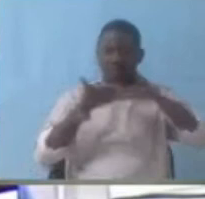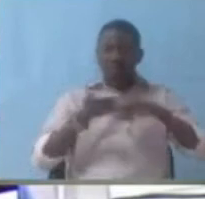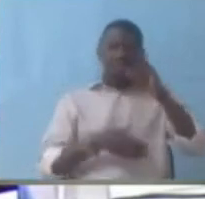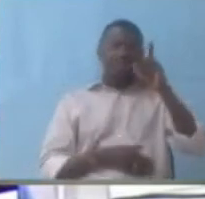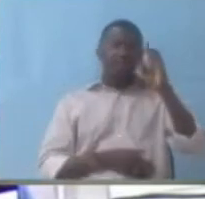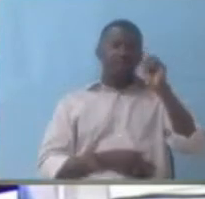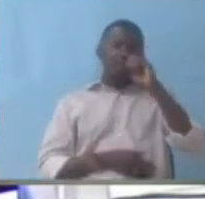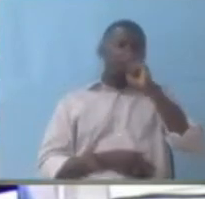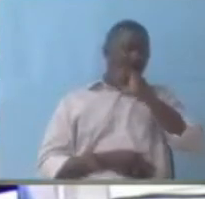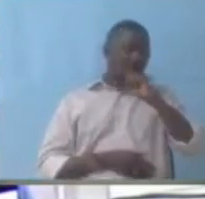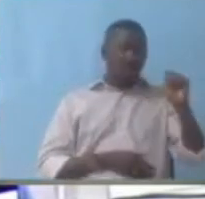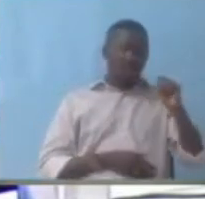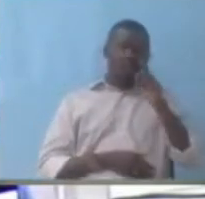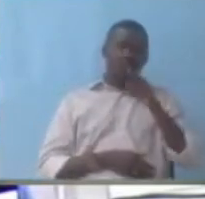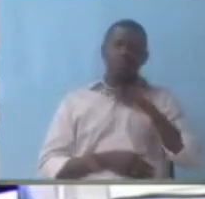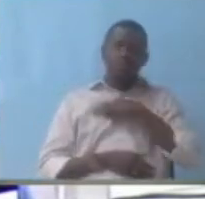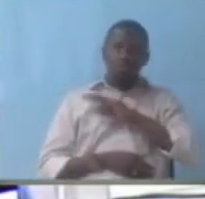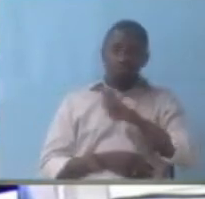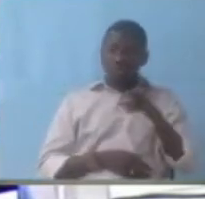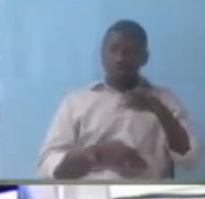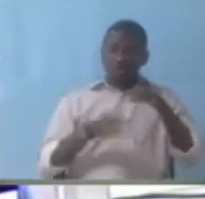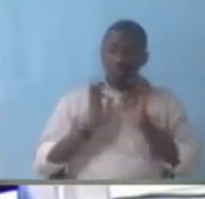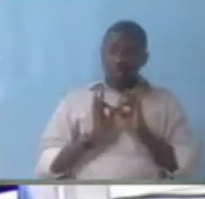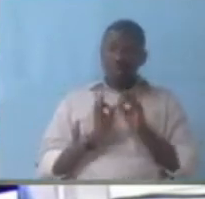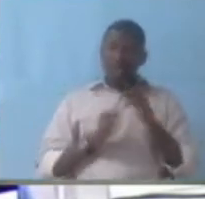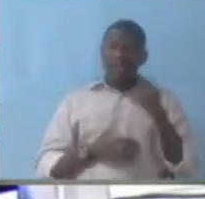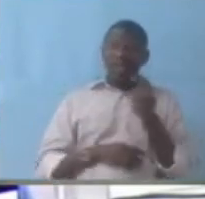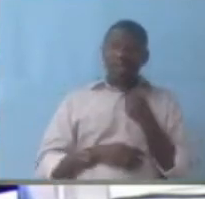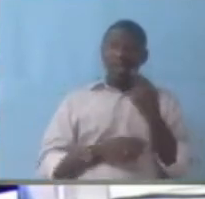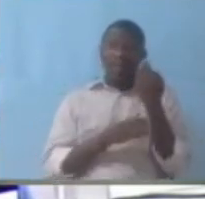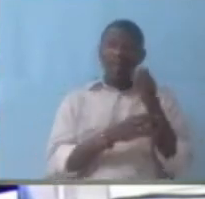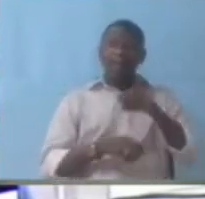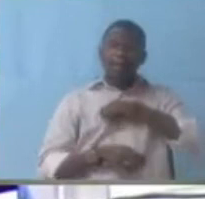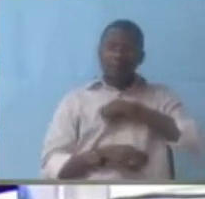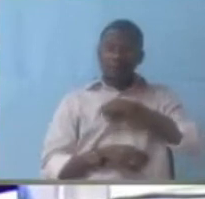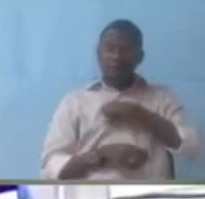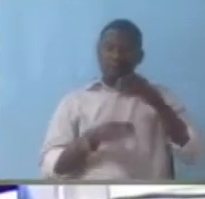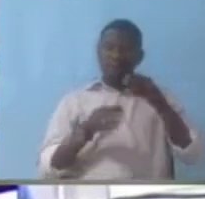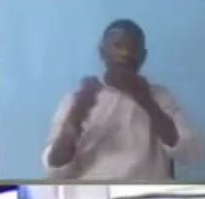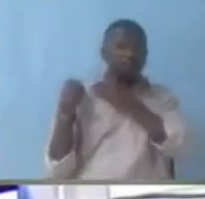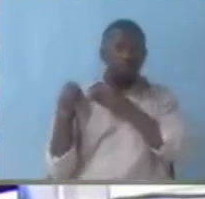do you not take any personal responsibility for assisting in their drafting?